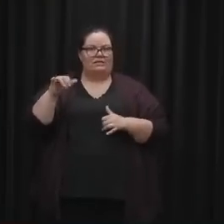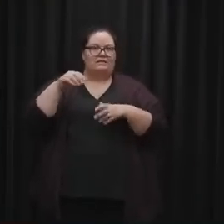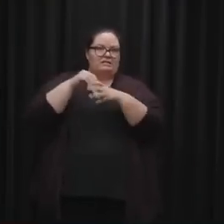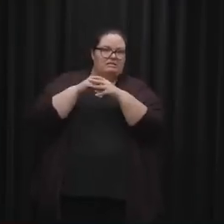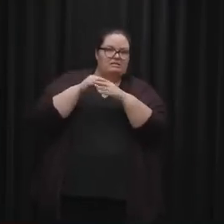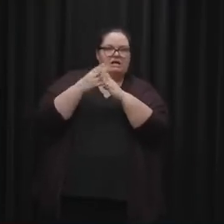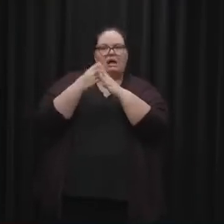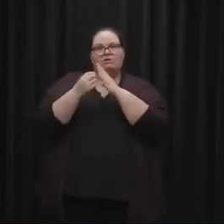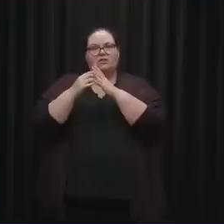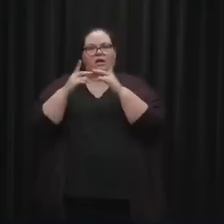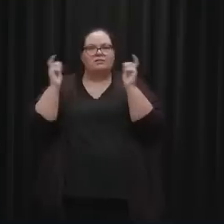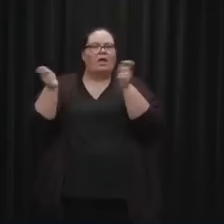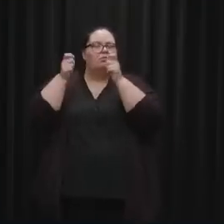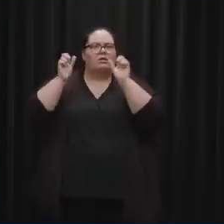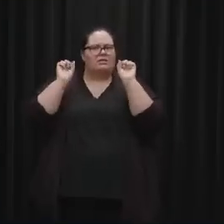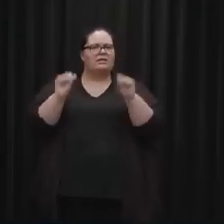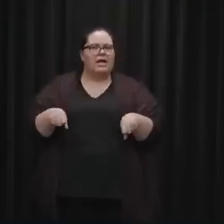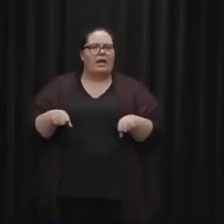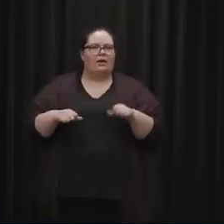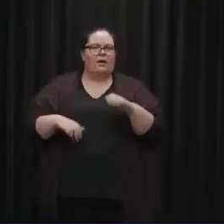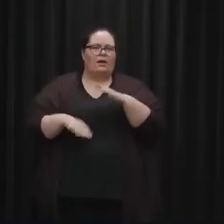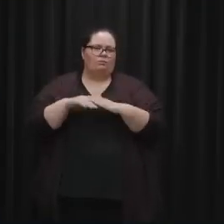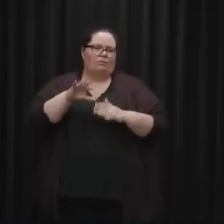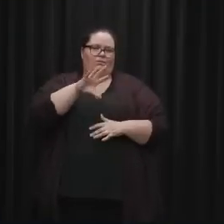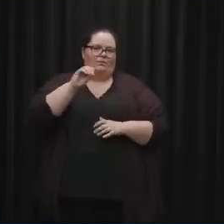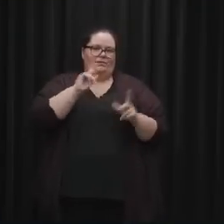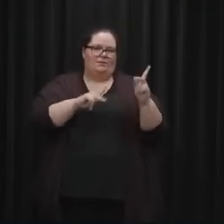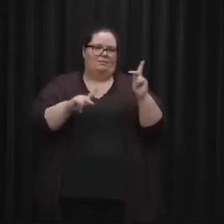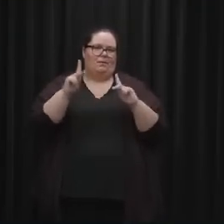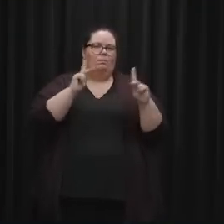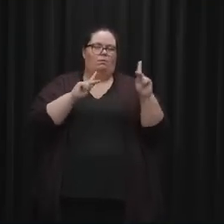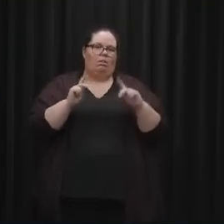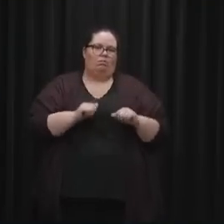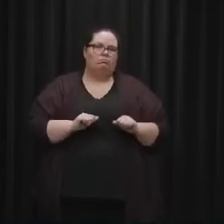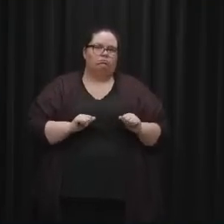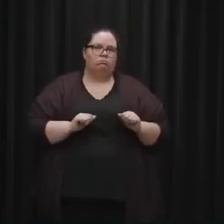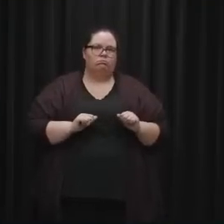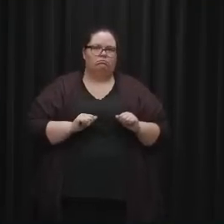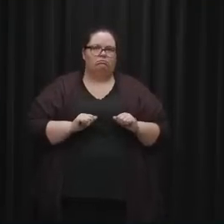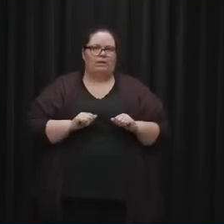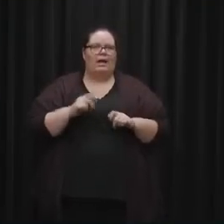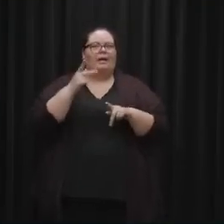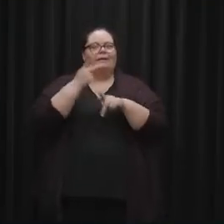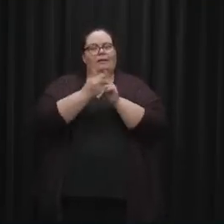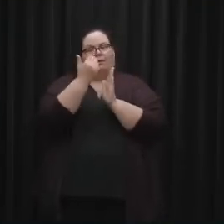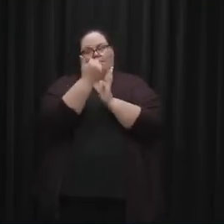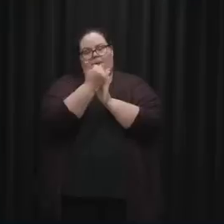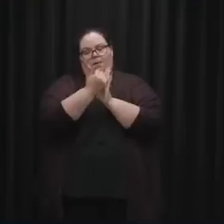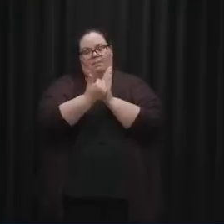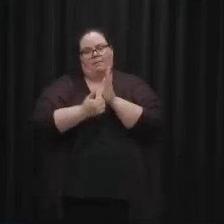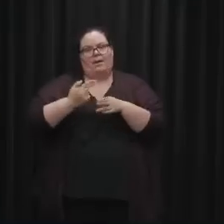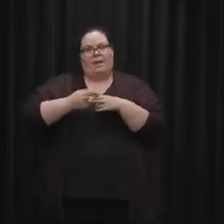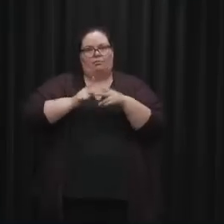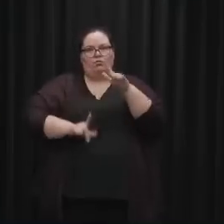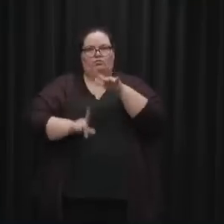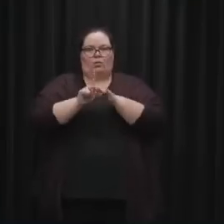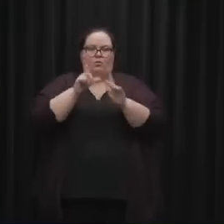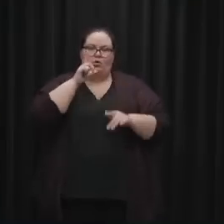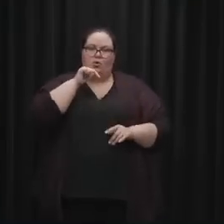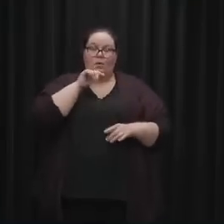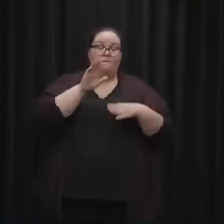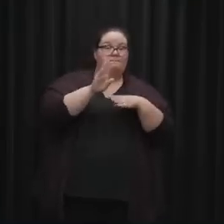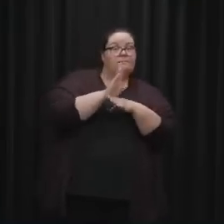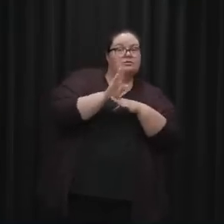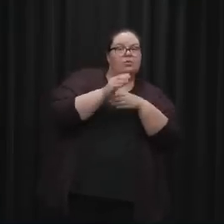outdoor celebrations are permitted with a maximum of 50 people if you're advised to keep a list of participants. Any